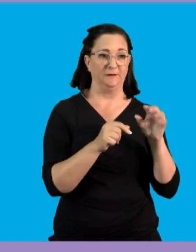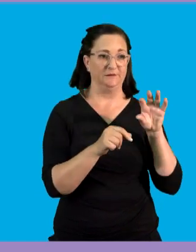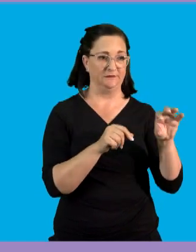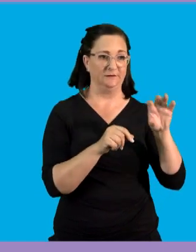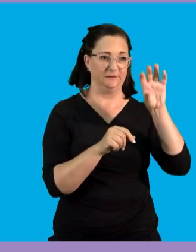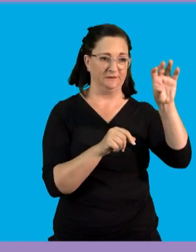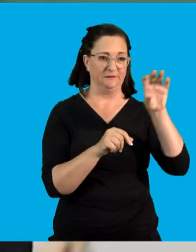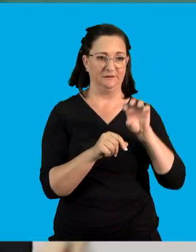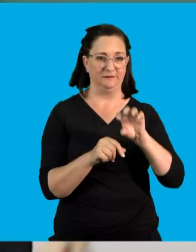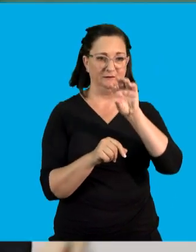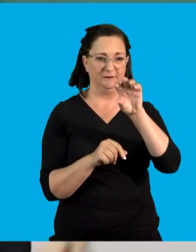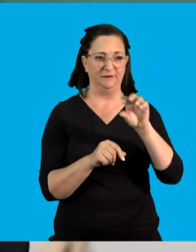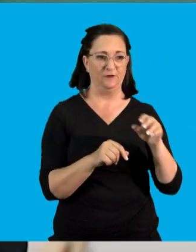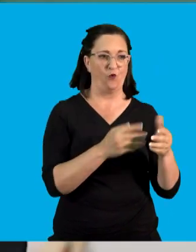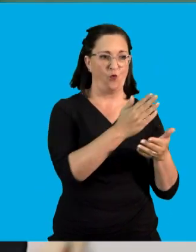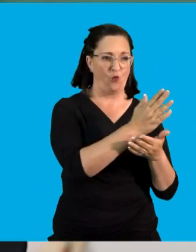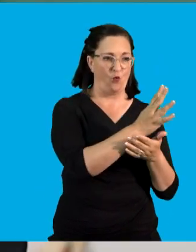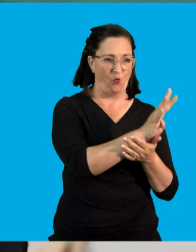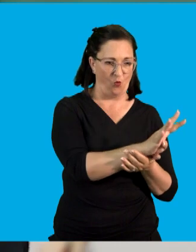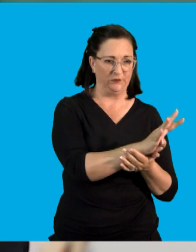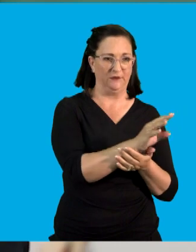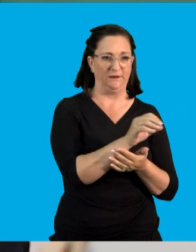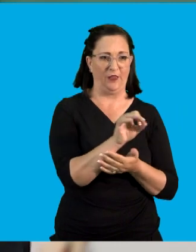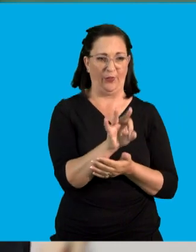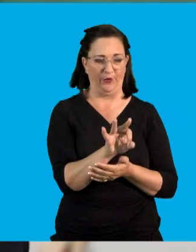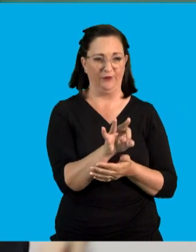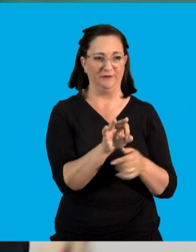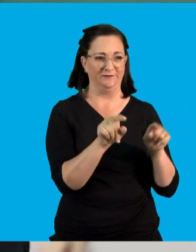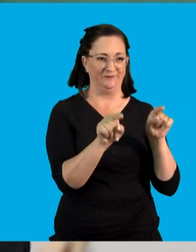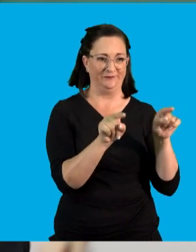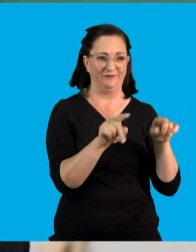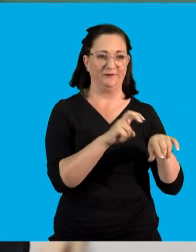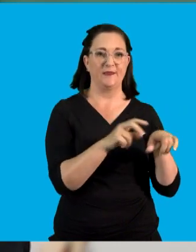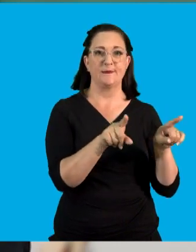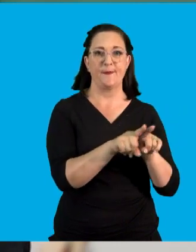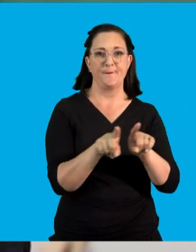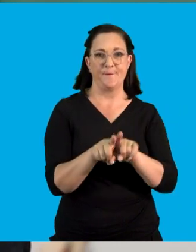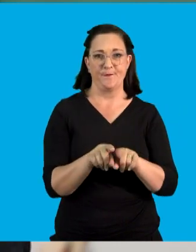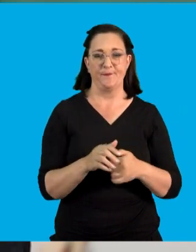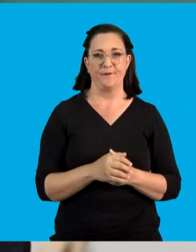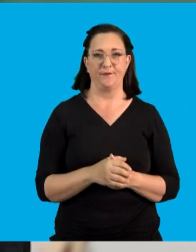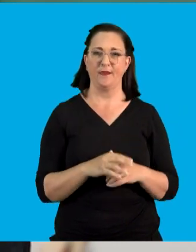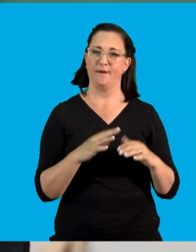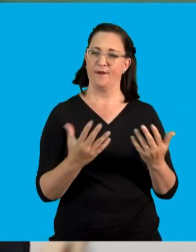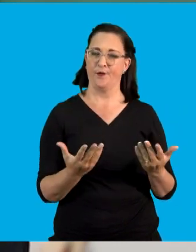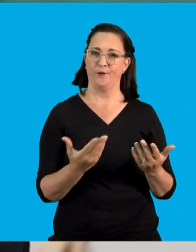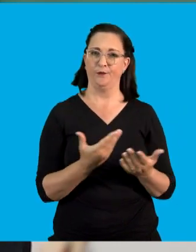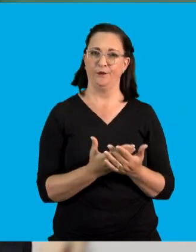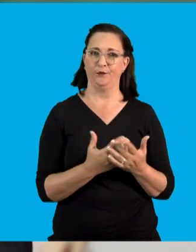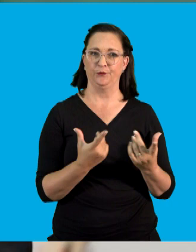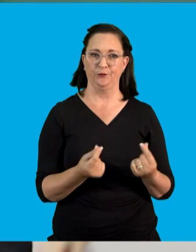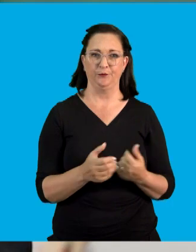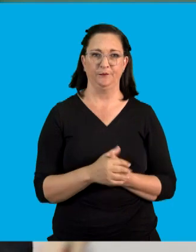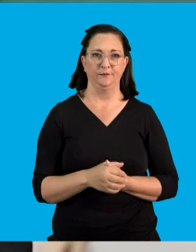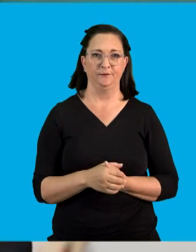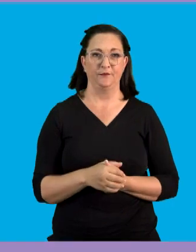again, because we are working with quarters and thirds, we need to get them to be the same denominator. So